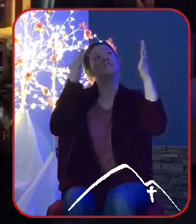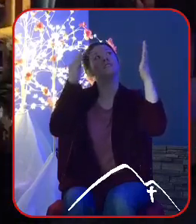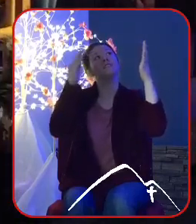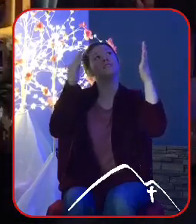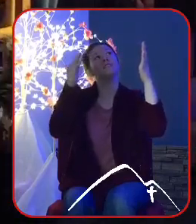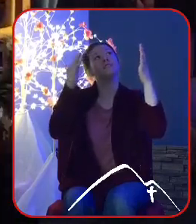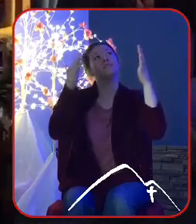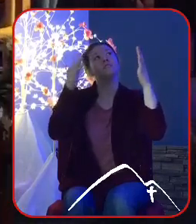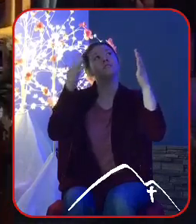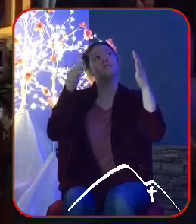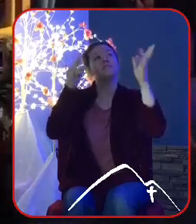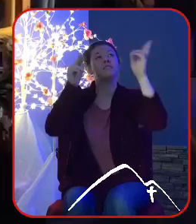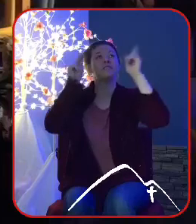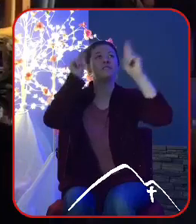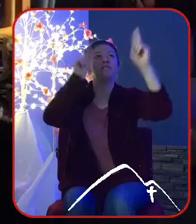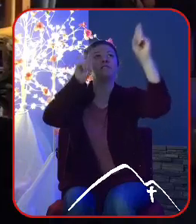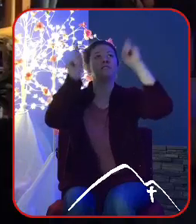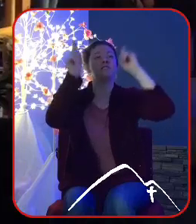highest.